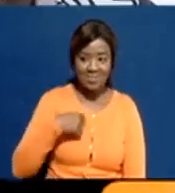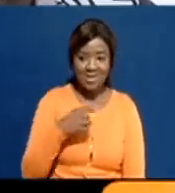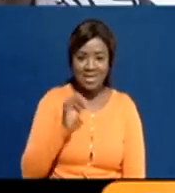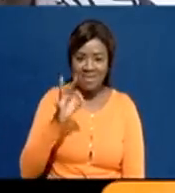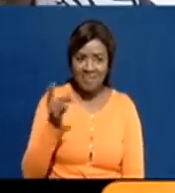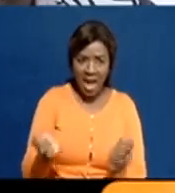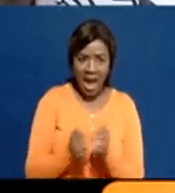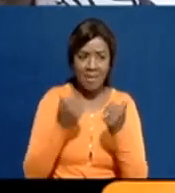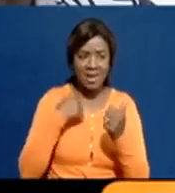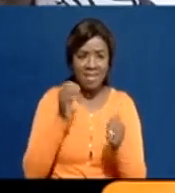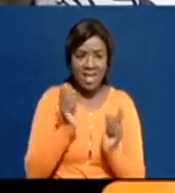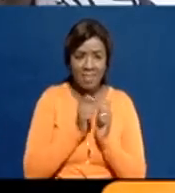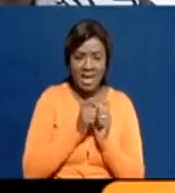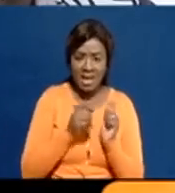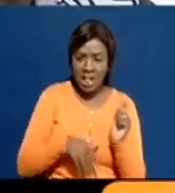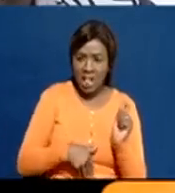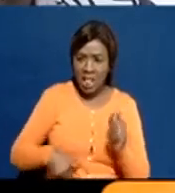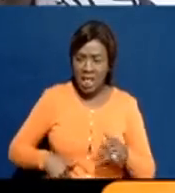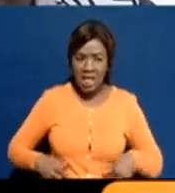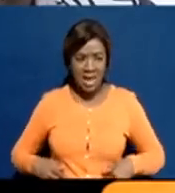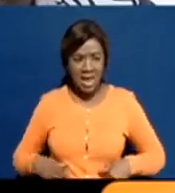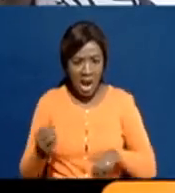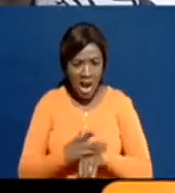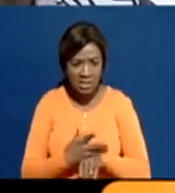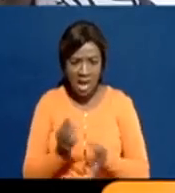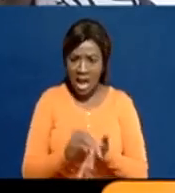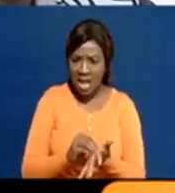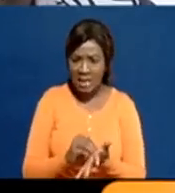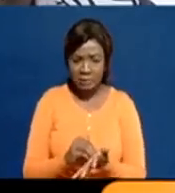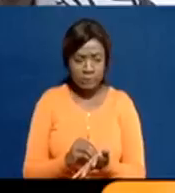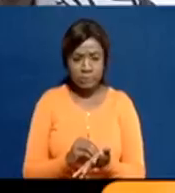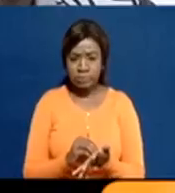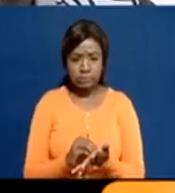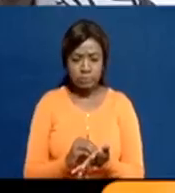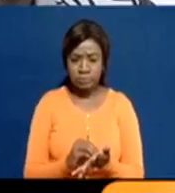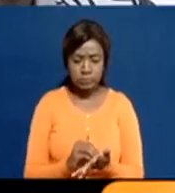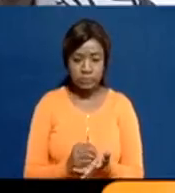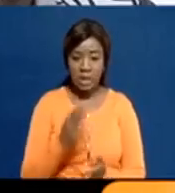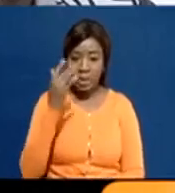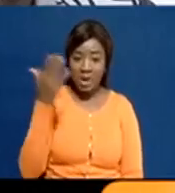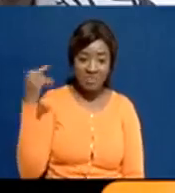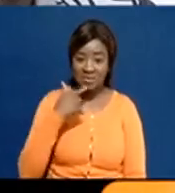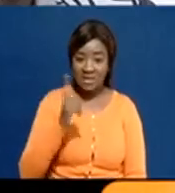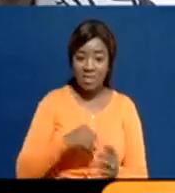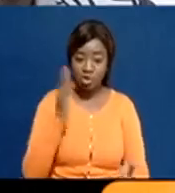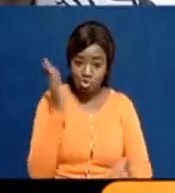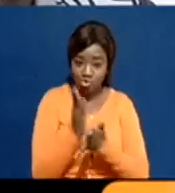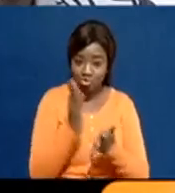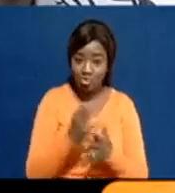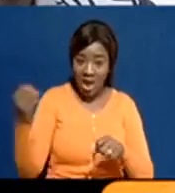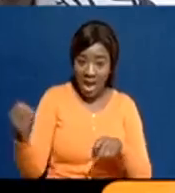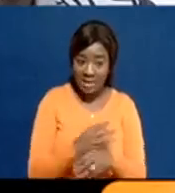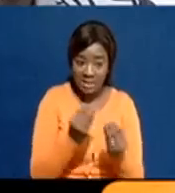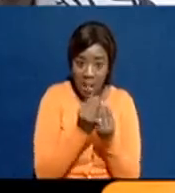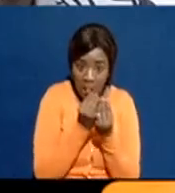small pain, I'm like, is it coming back? Mm. You know, the thing is, what I was told was cancer is never really cured. It just goes into remission.